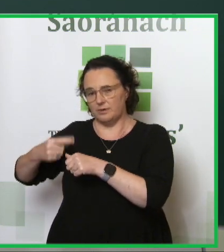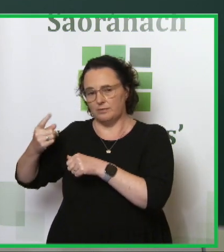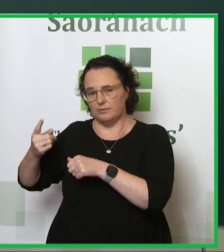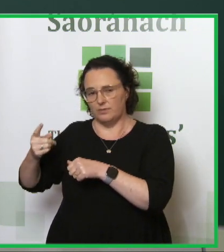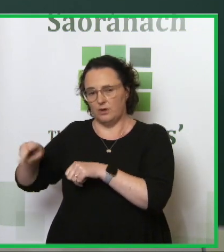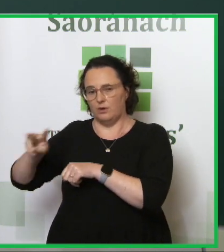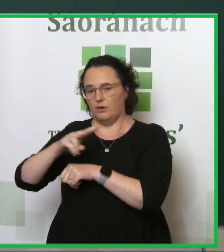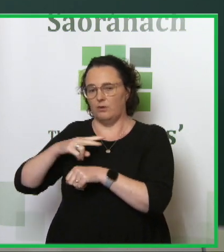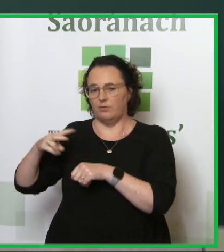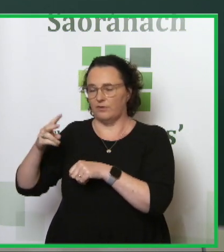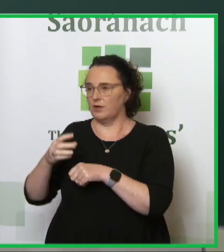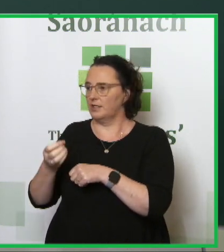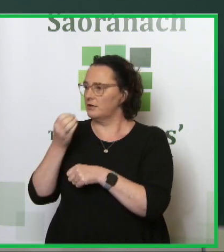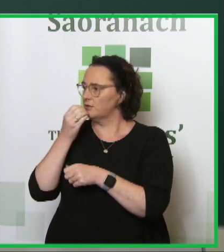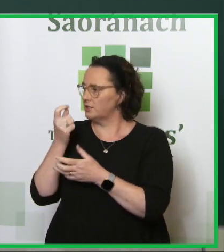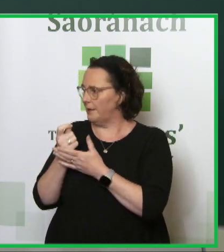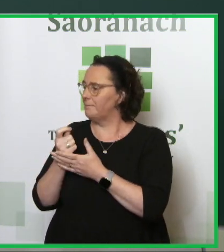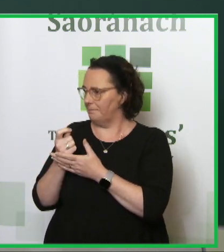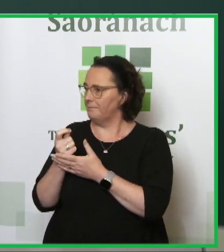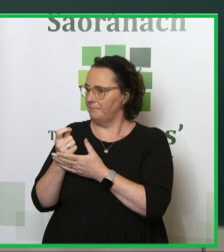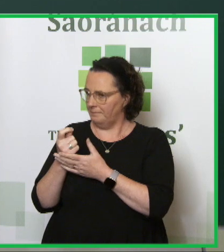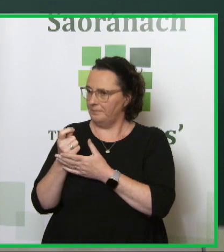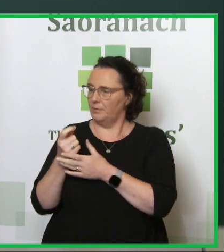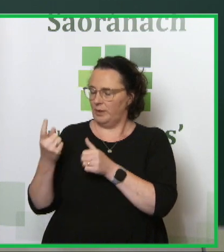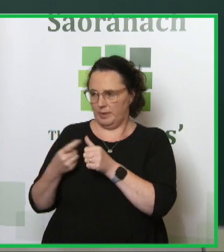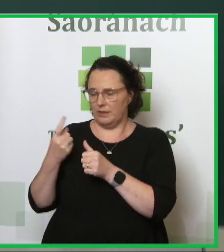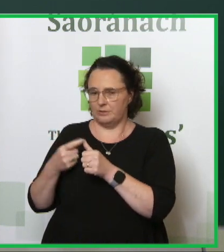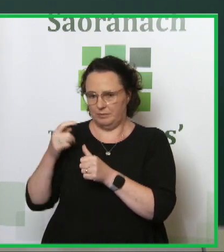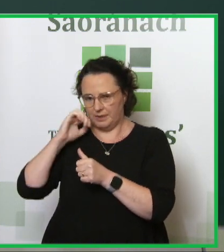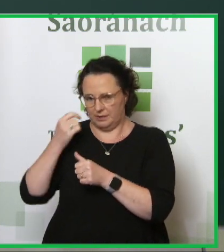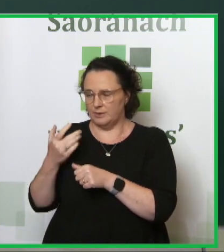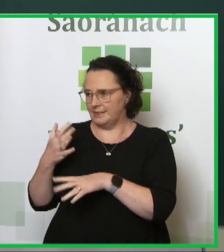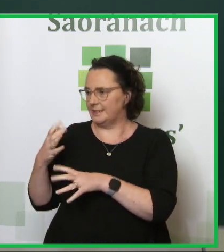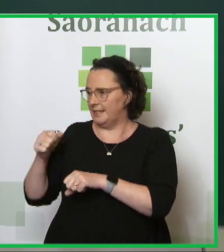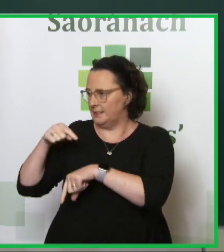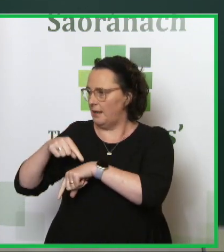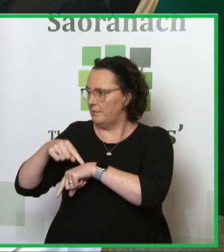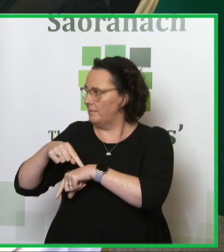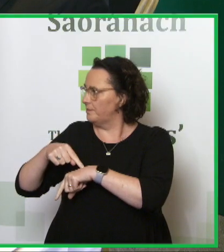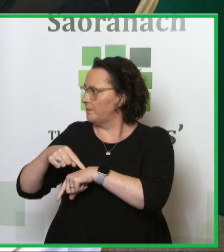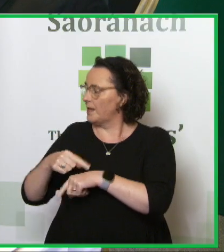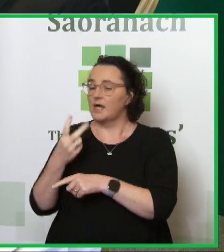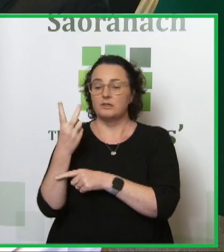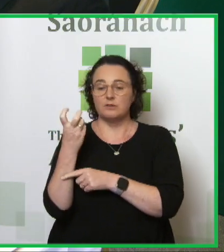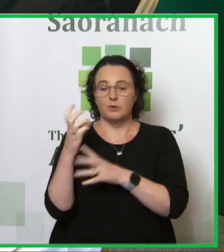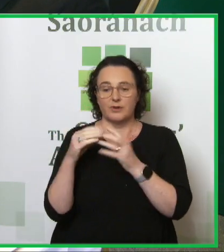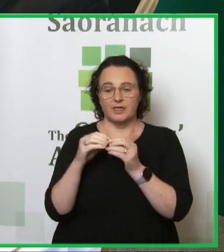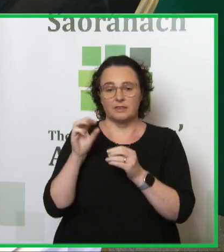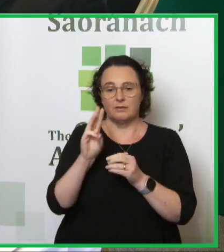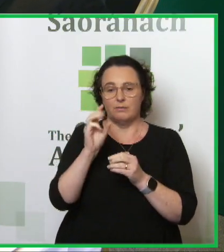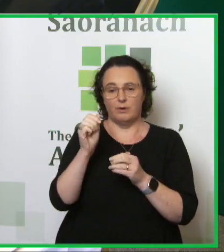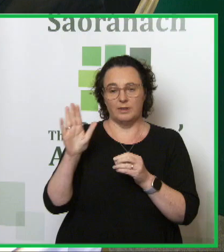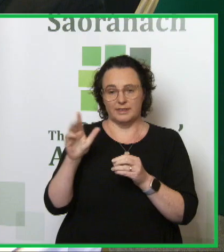over dinner time, or over lunchtime rather, because it's going to be a time-consuming process. 2 last things. Noel first, and then